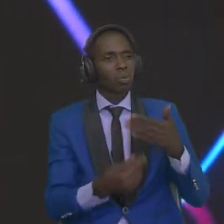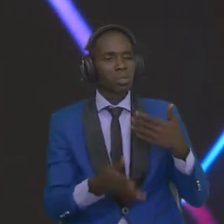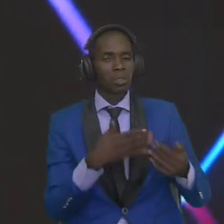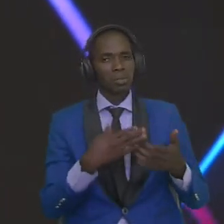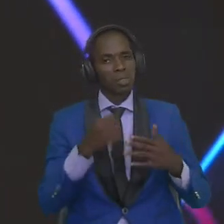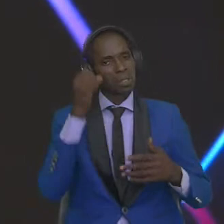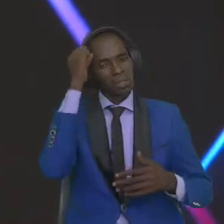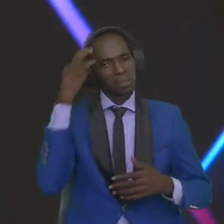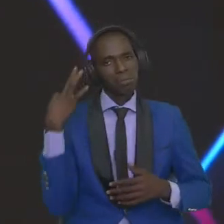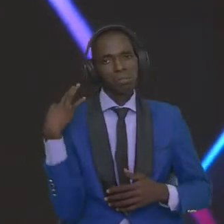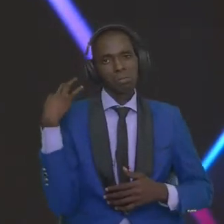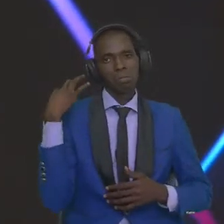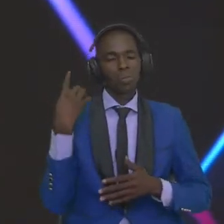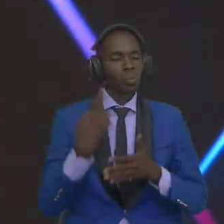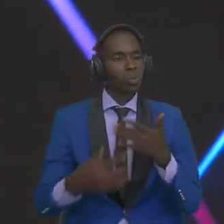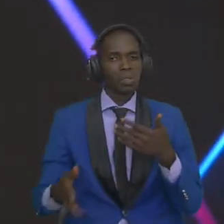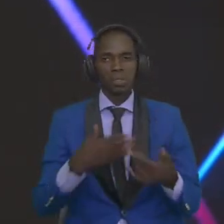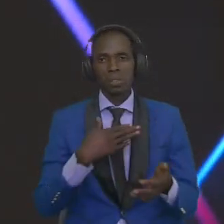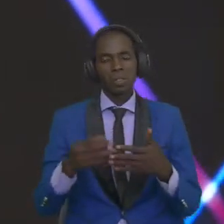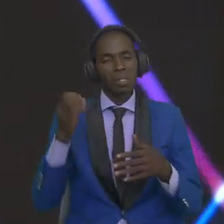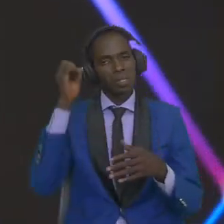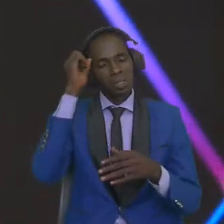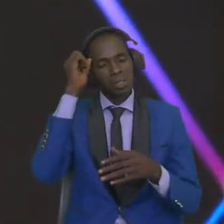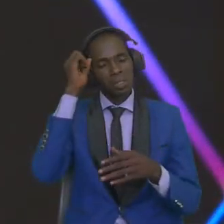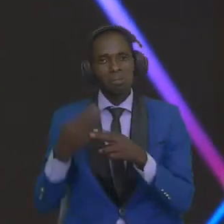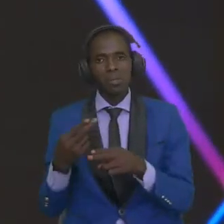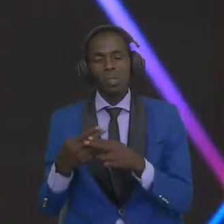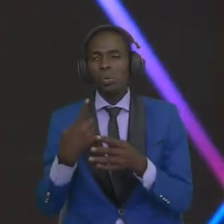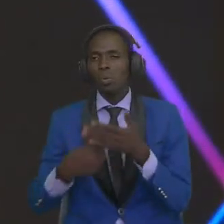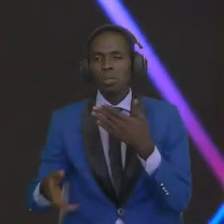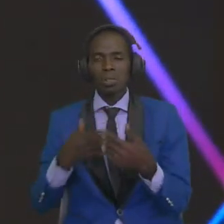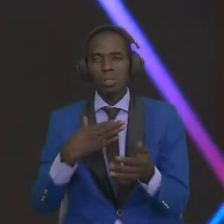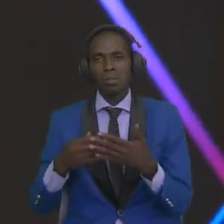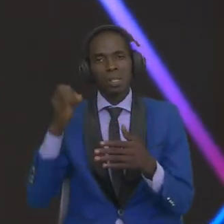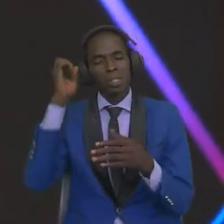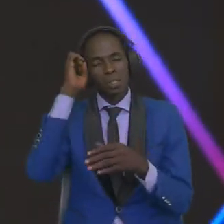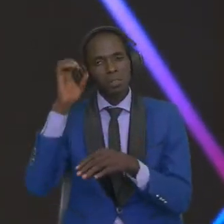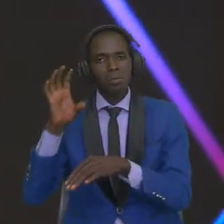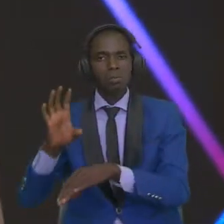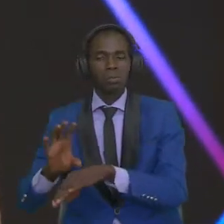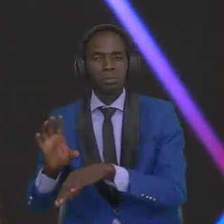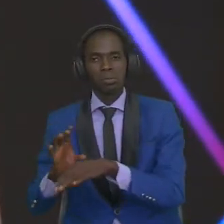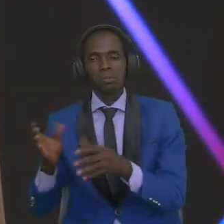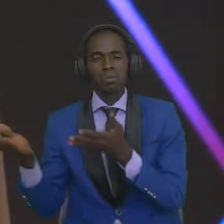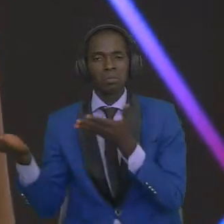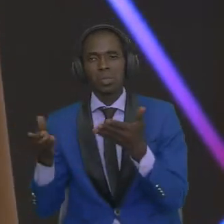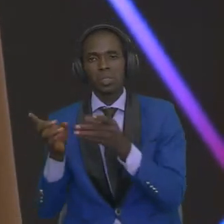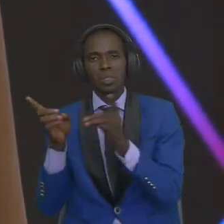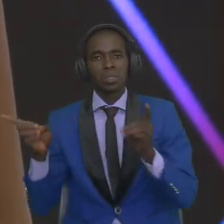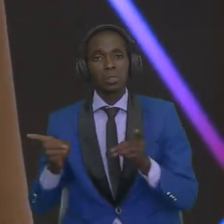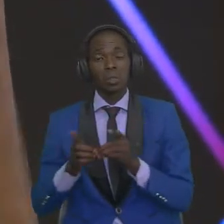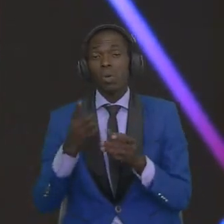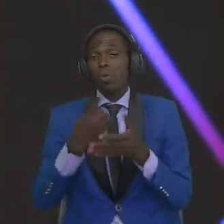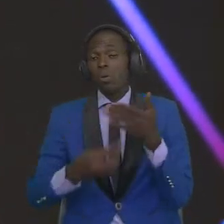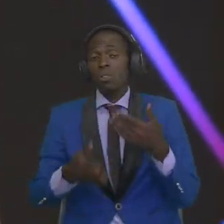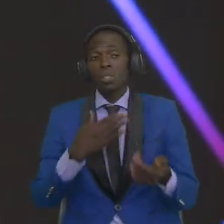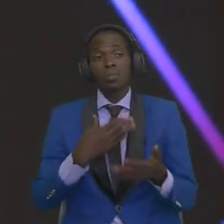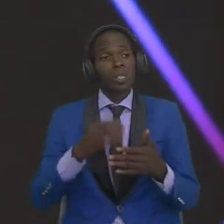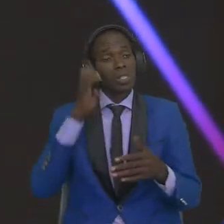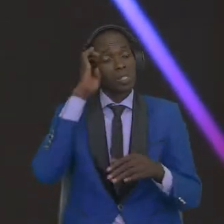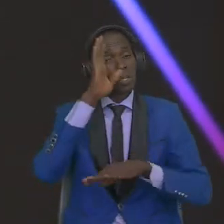title, whatever his position, whatever his denomination, whatever he may call